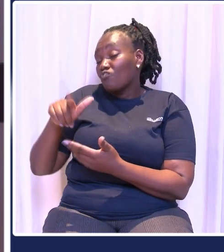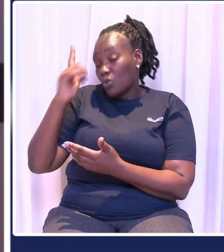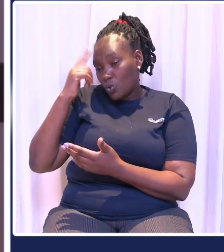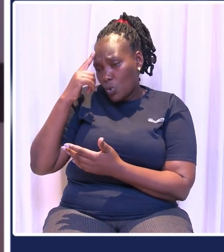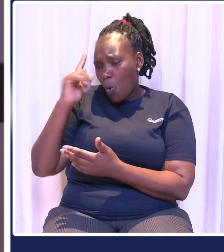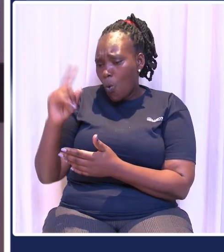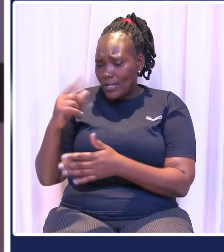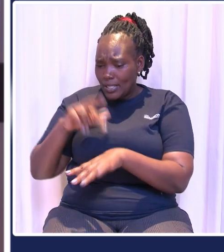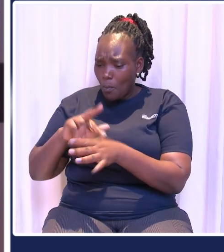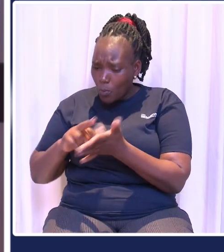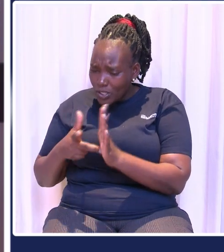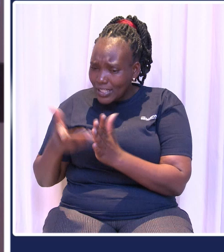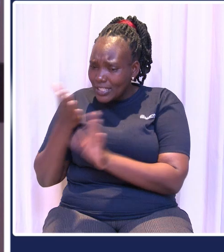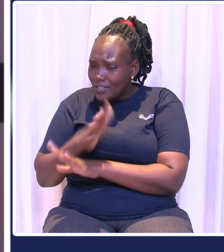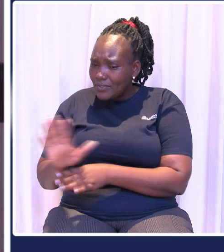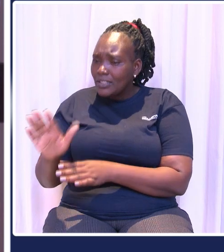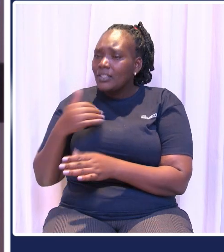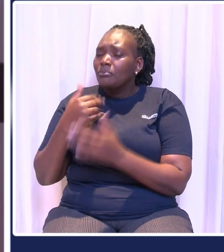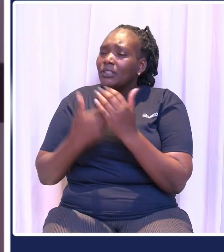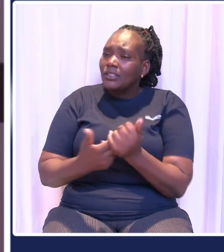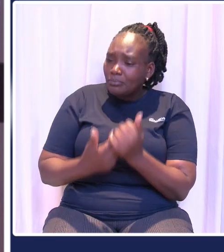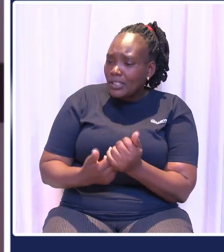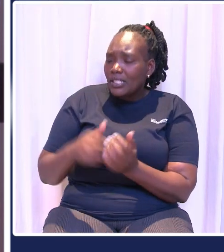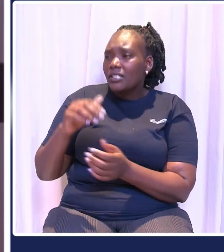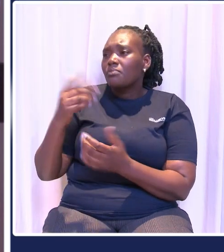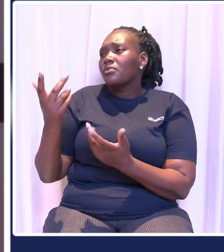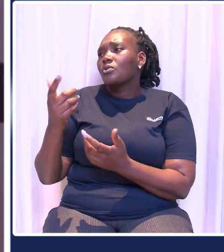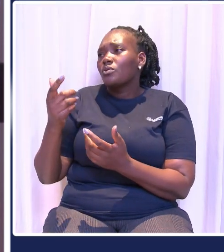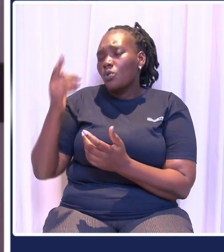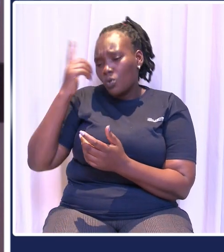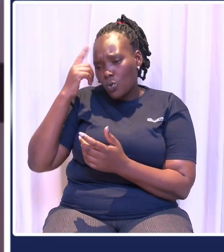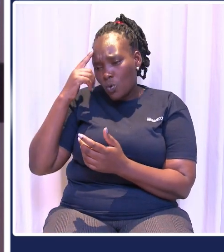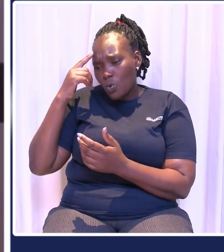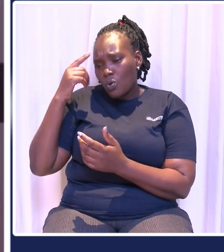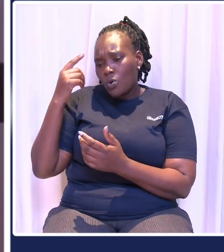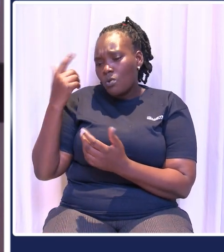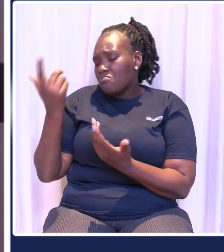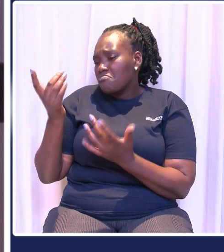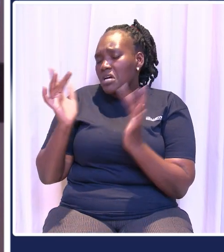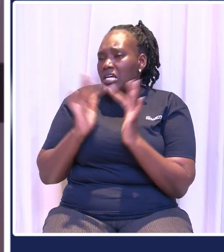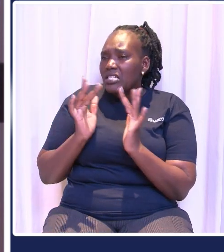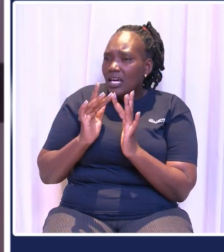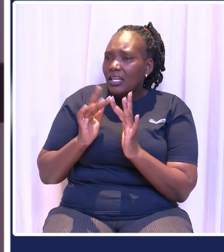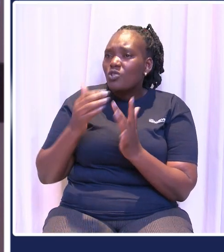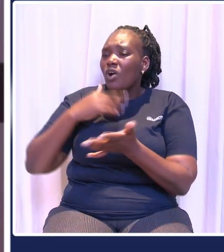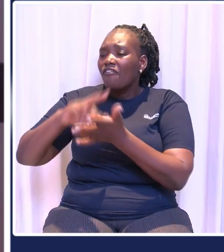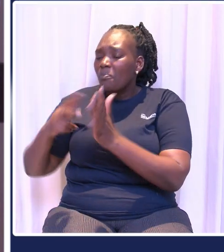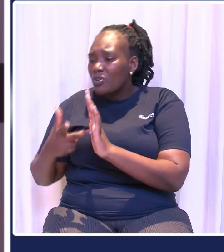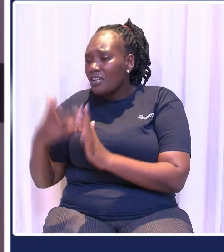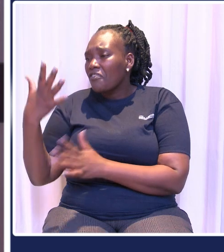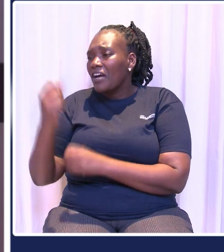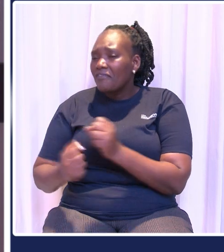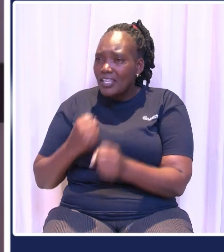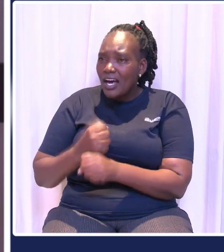once a project is finished, say they've in partnership with an INGO, this international NGO, they've got a project for 5 years,